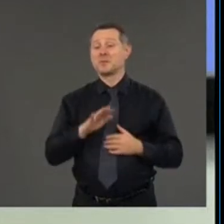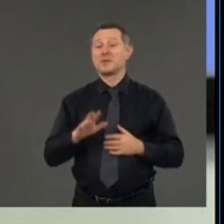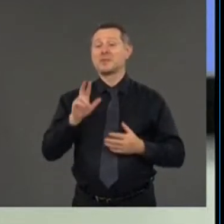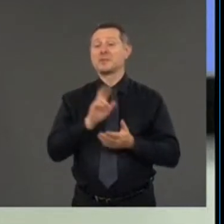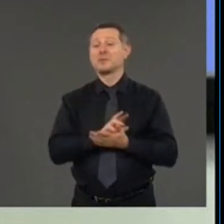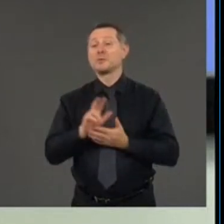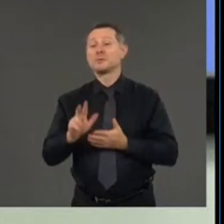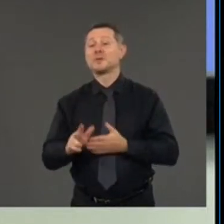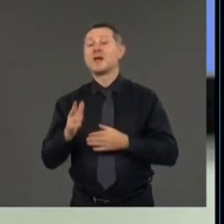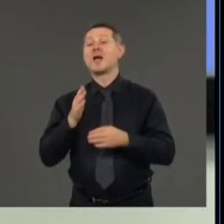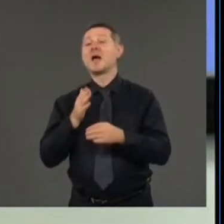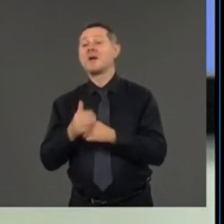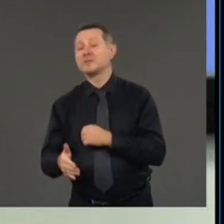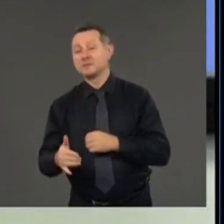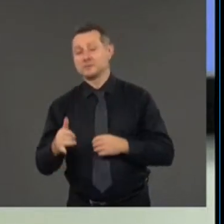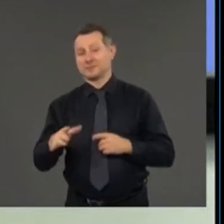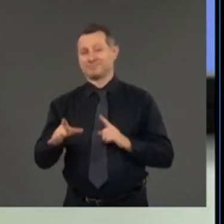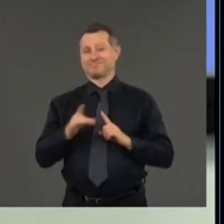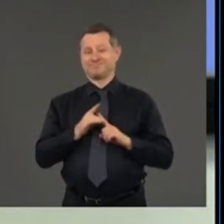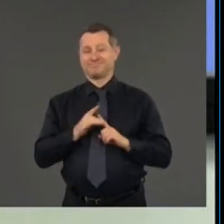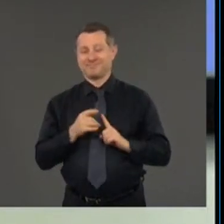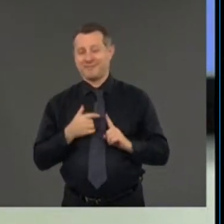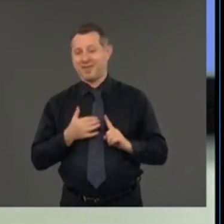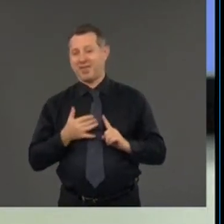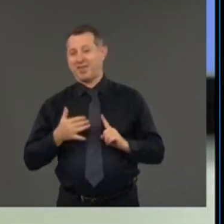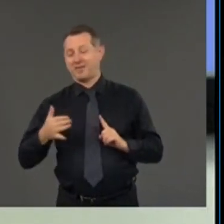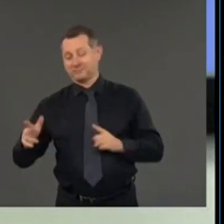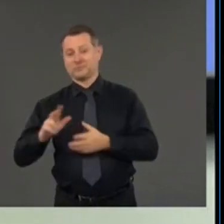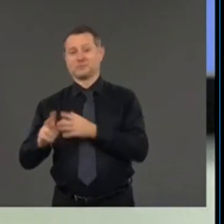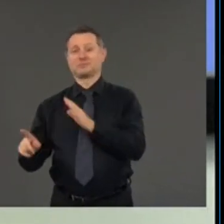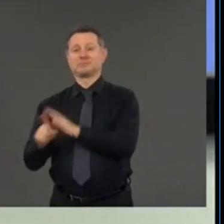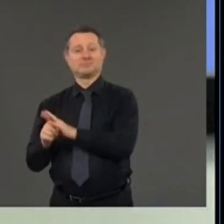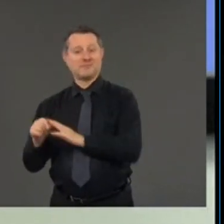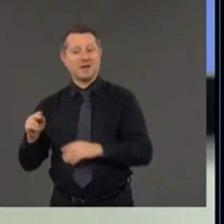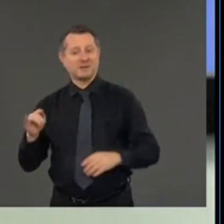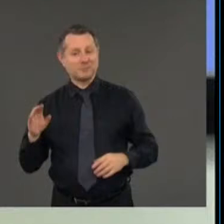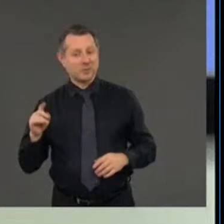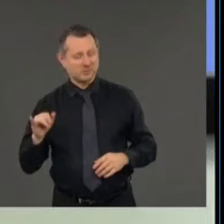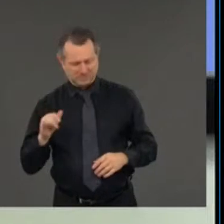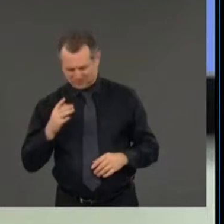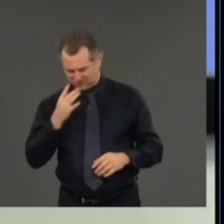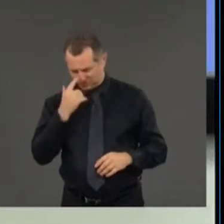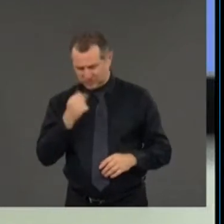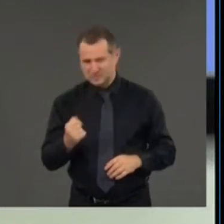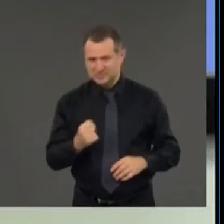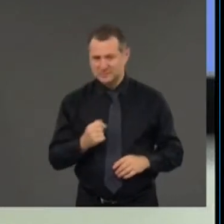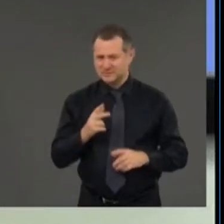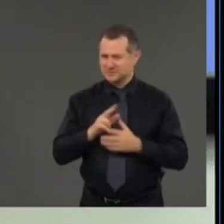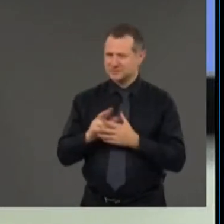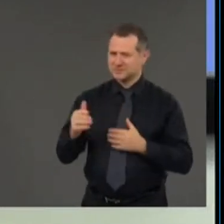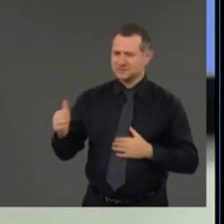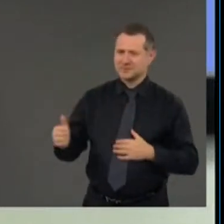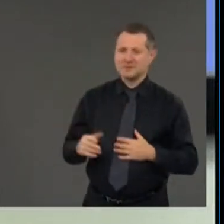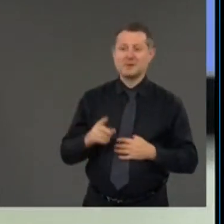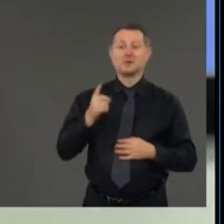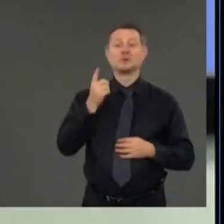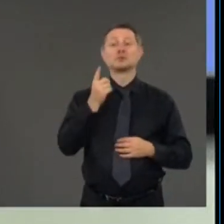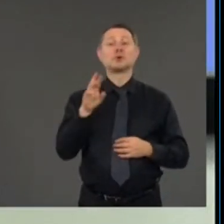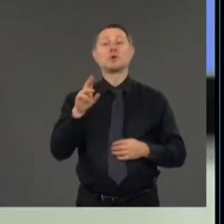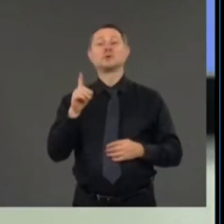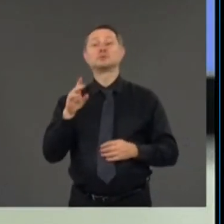after infection occurs. So that was alluded to by Dr. Zucker, but